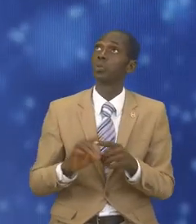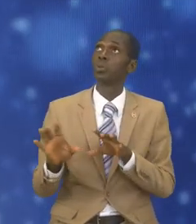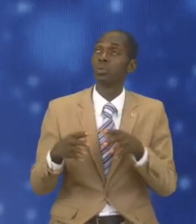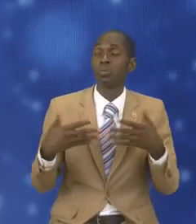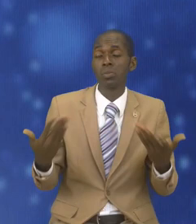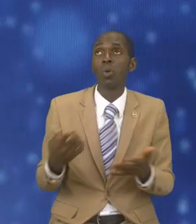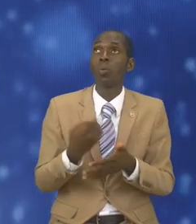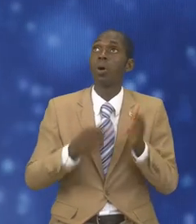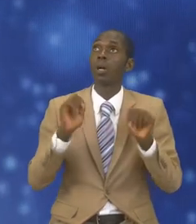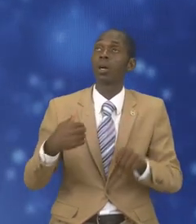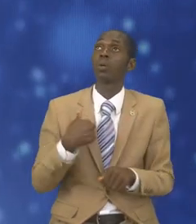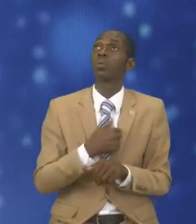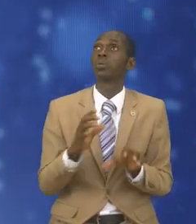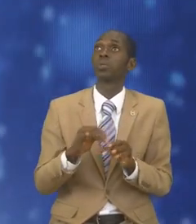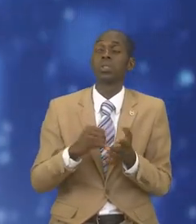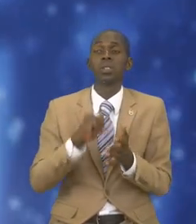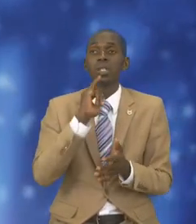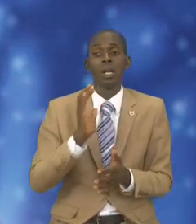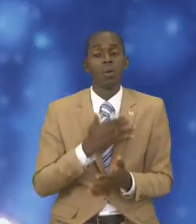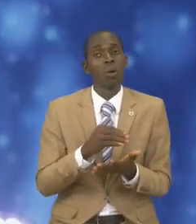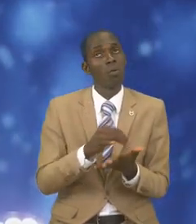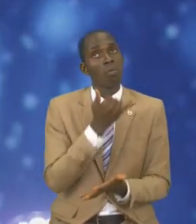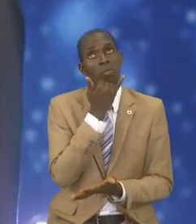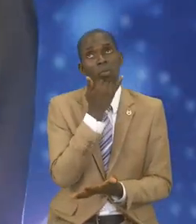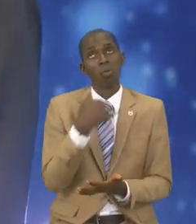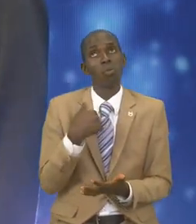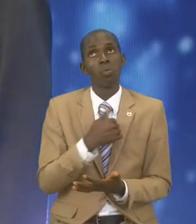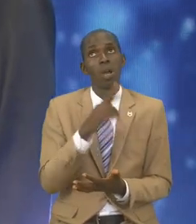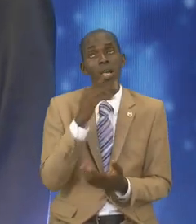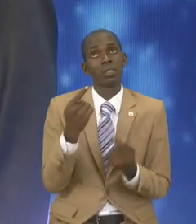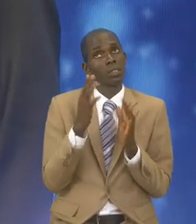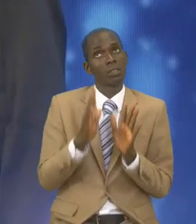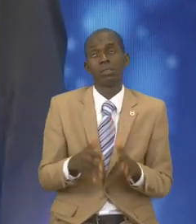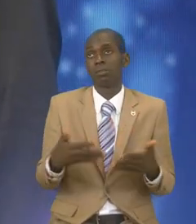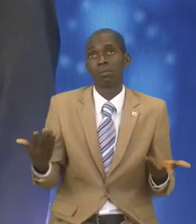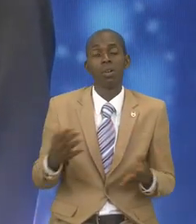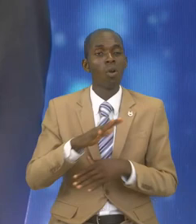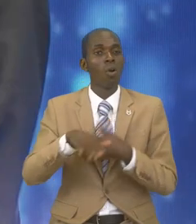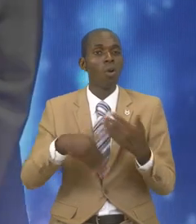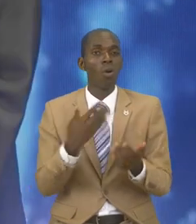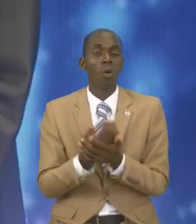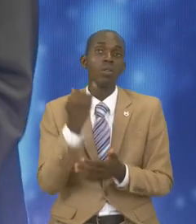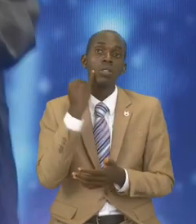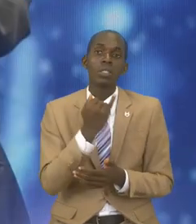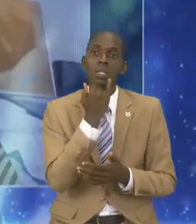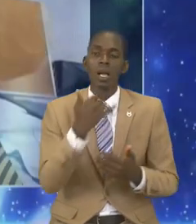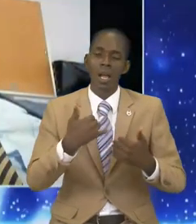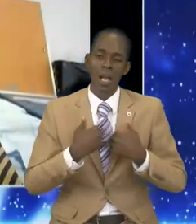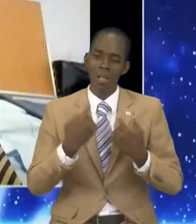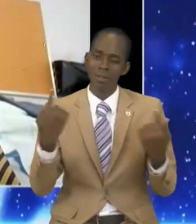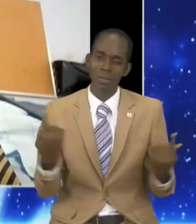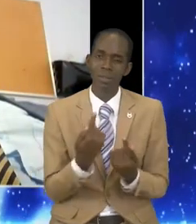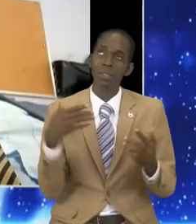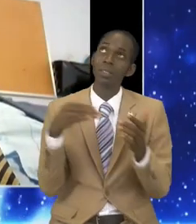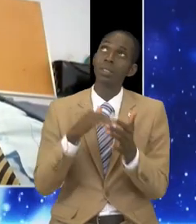do? It's our fault. It's because of our sin. And it says, all Israel have transgressed thy law,